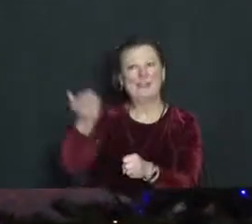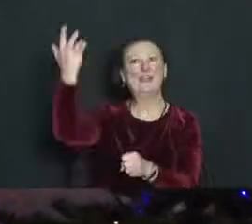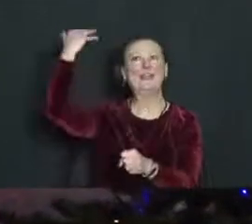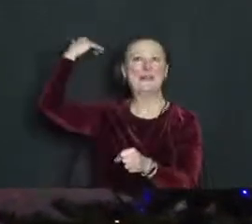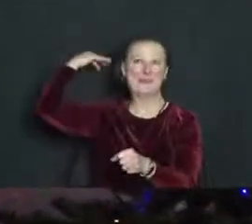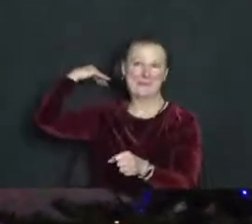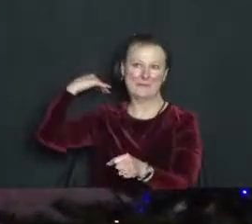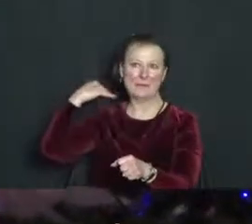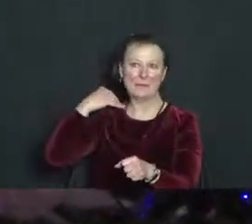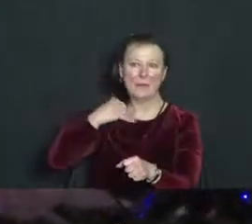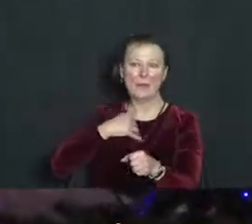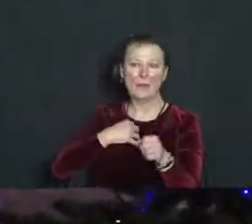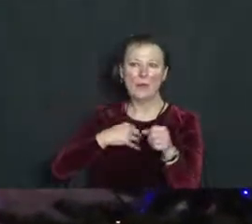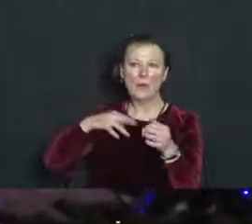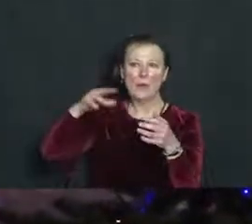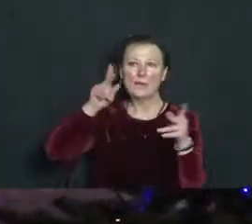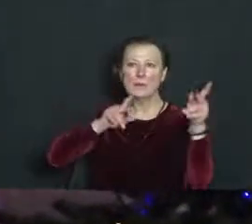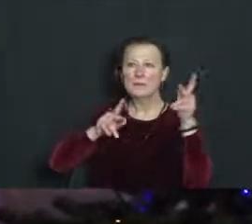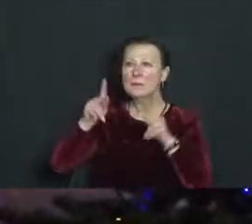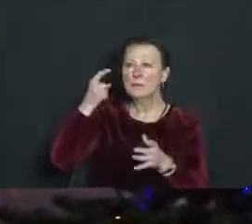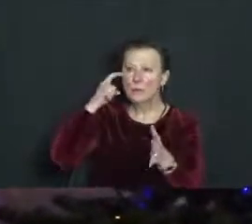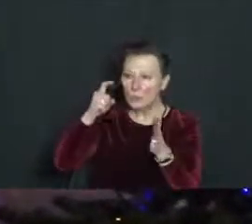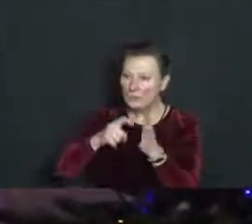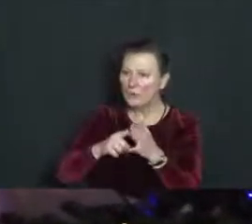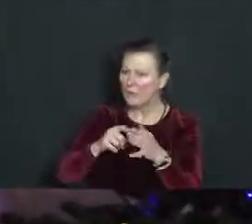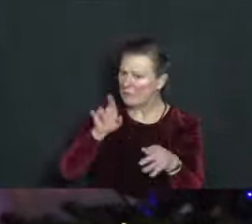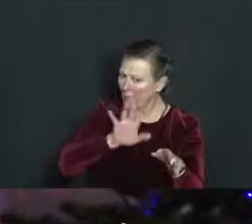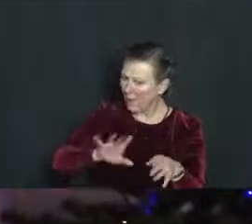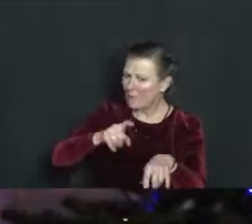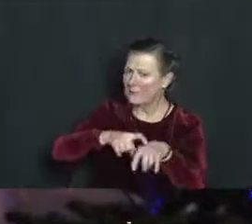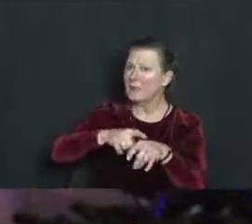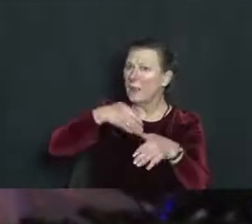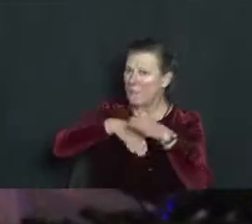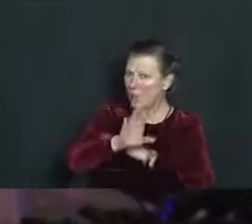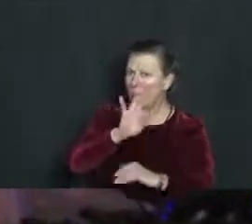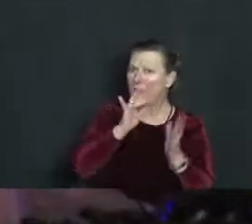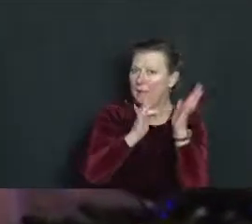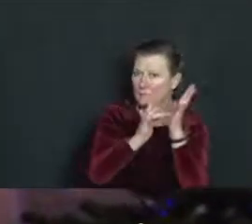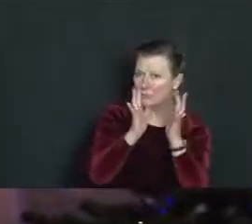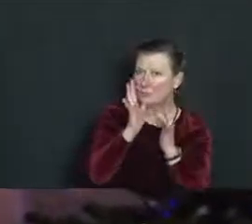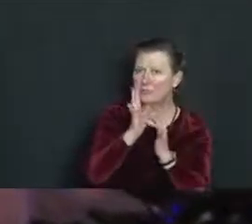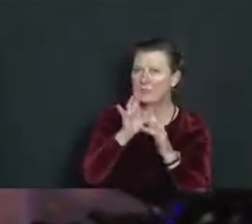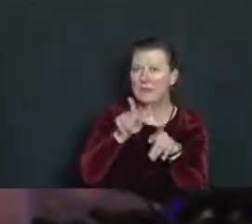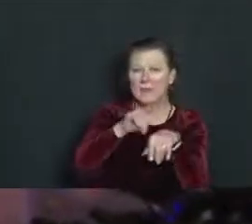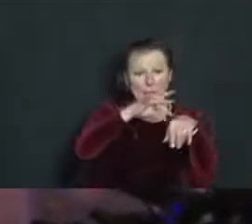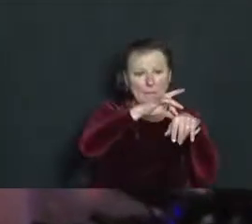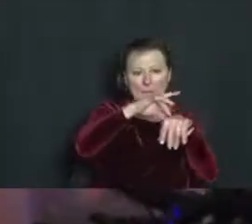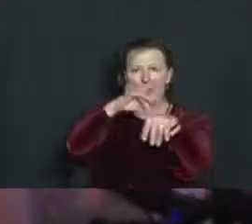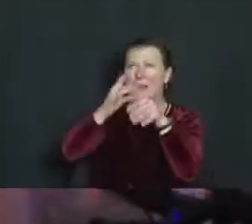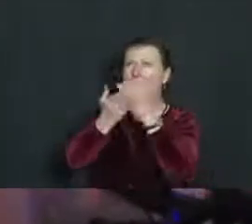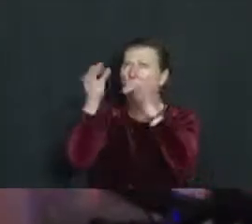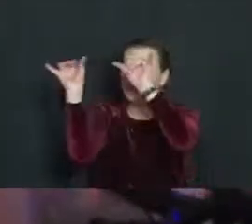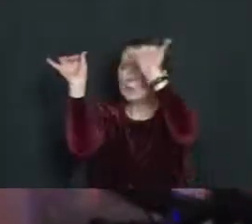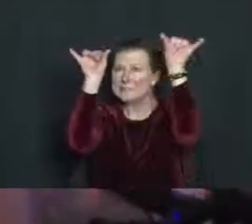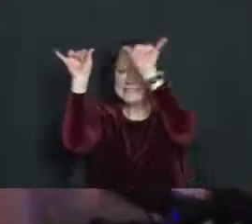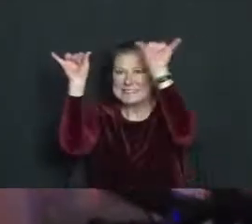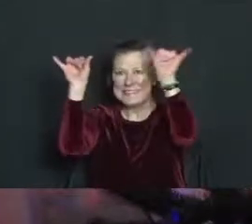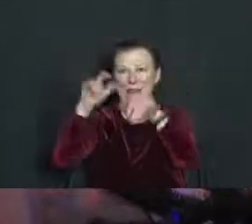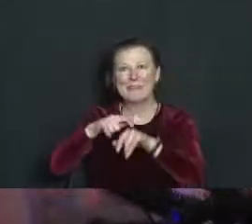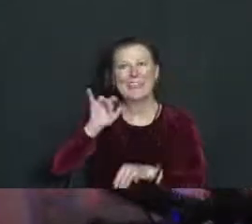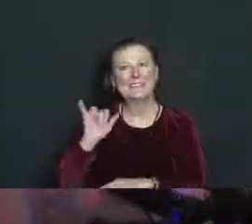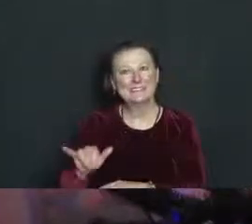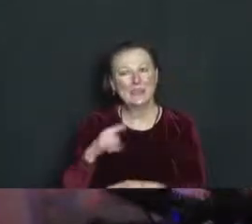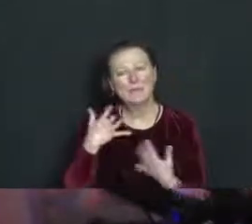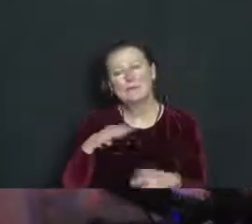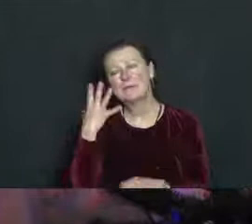Astronomers have noted that around the time of the birth of Jesus, these planets were similarly aligned. It was a